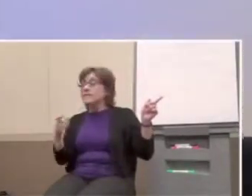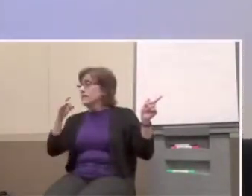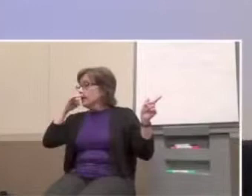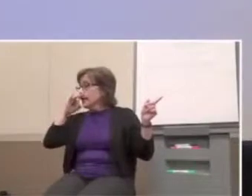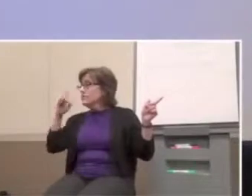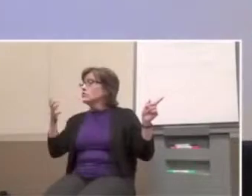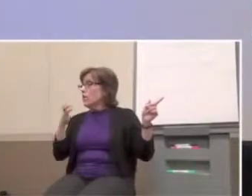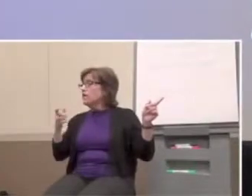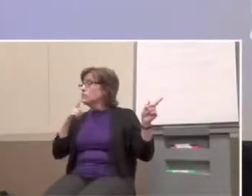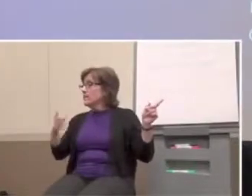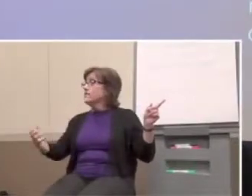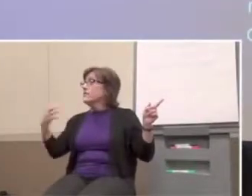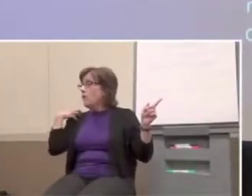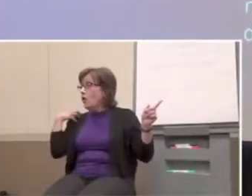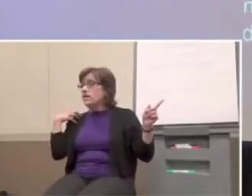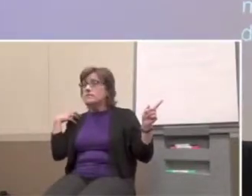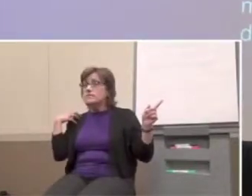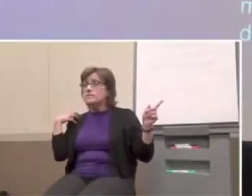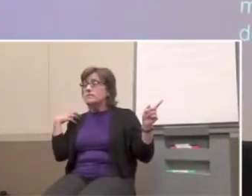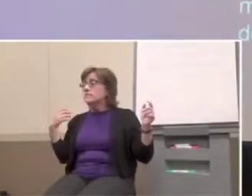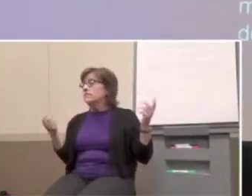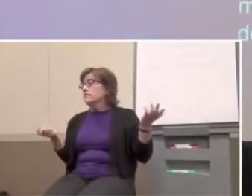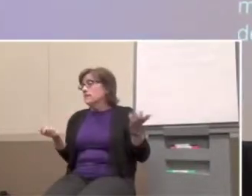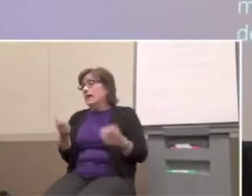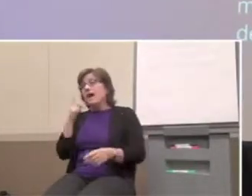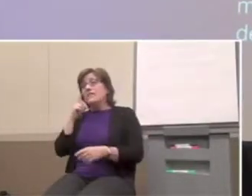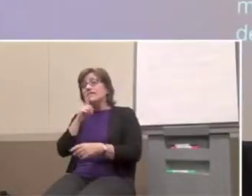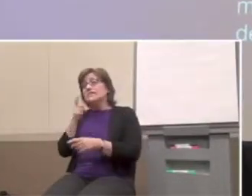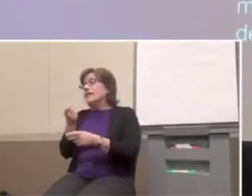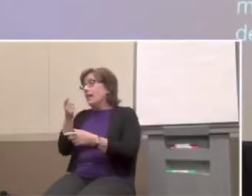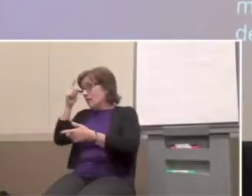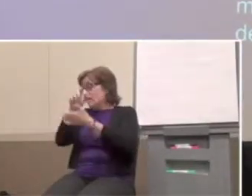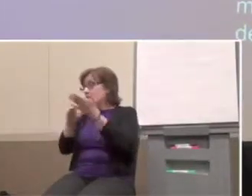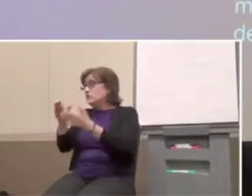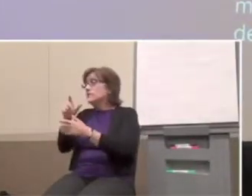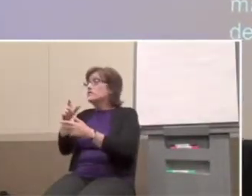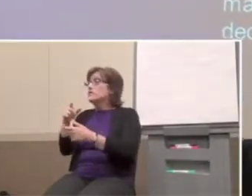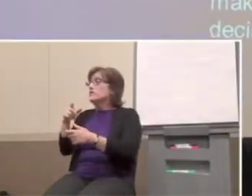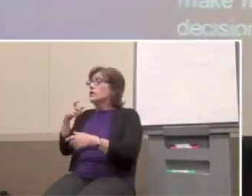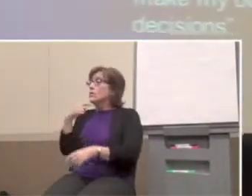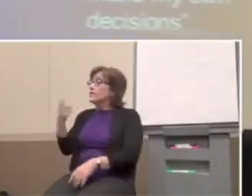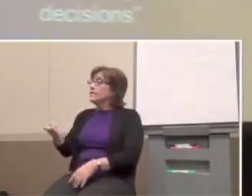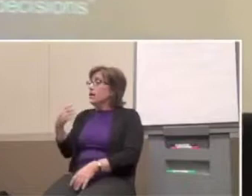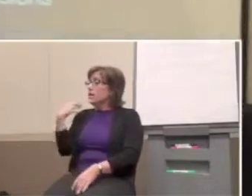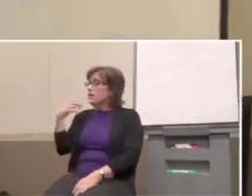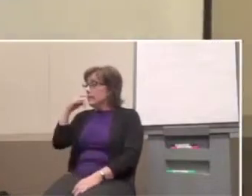boss. I think it's a little confusing, to be honest with you, to kids when we tell them we want you to